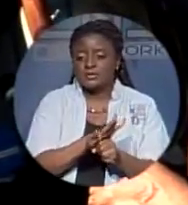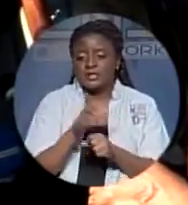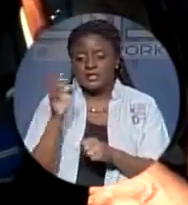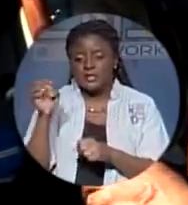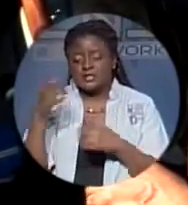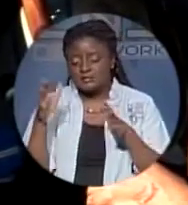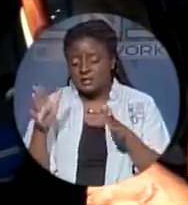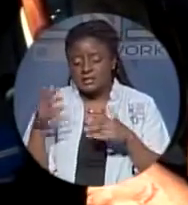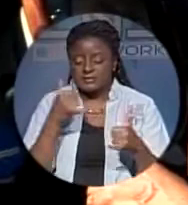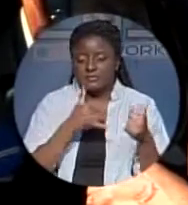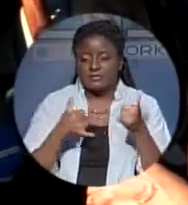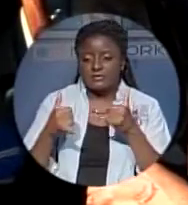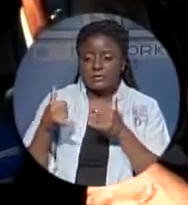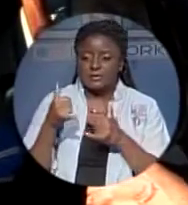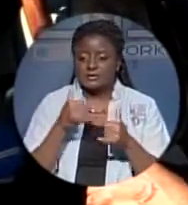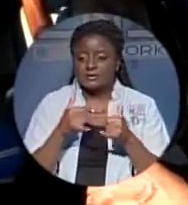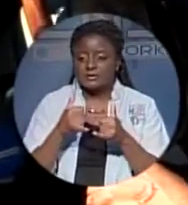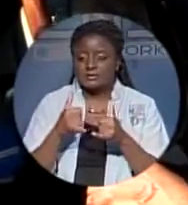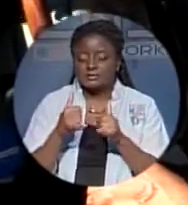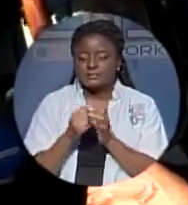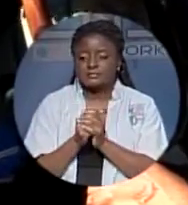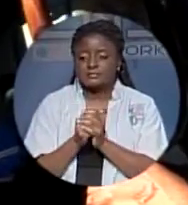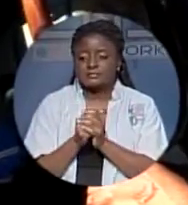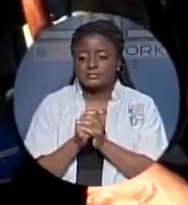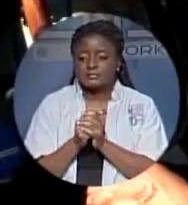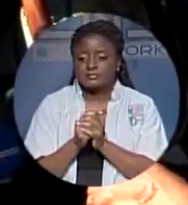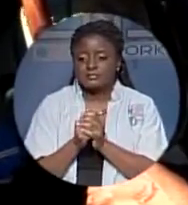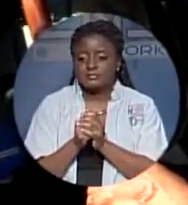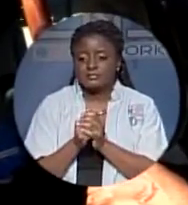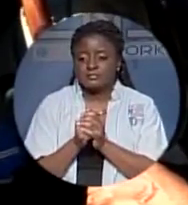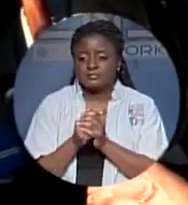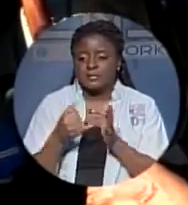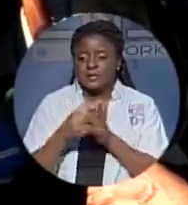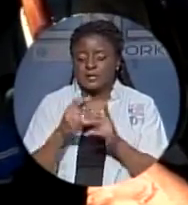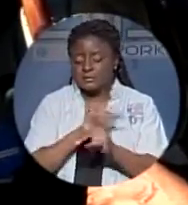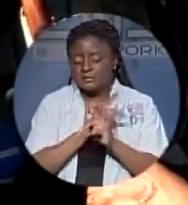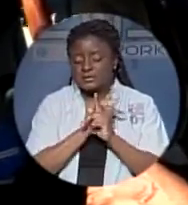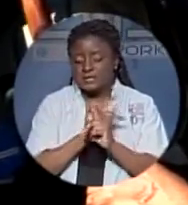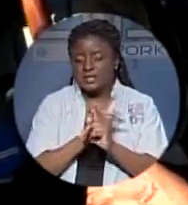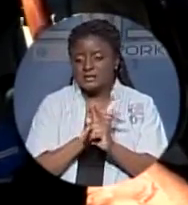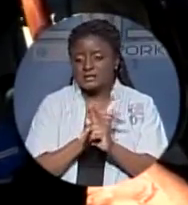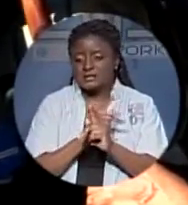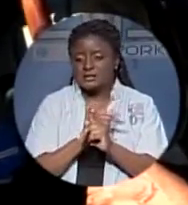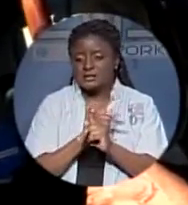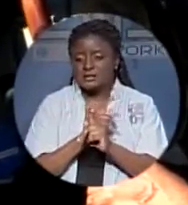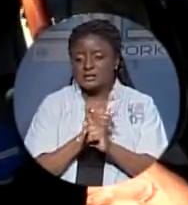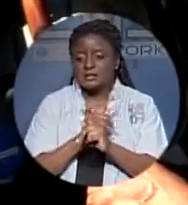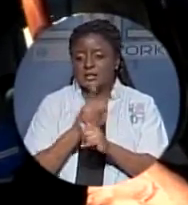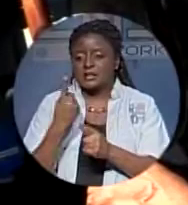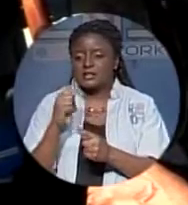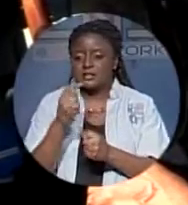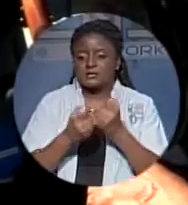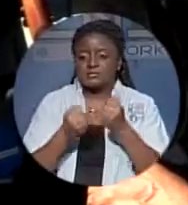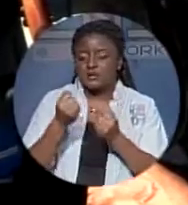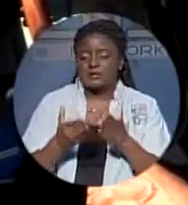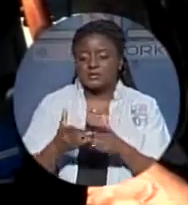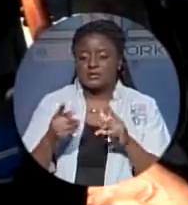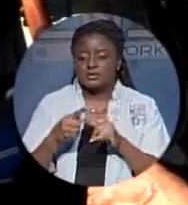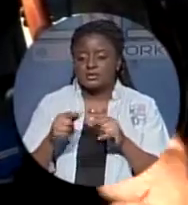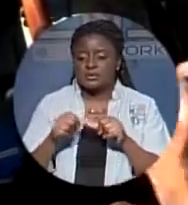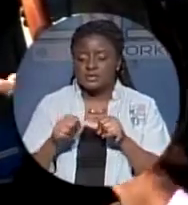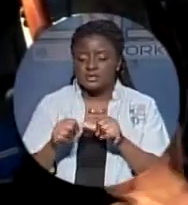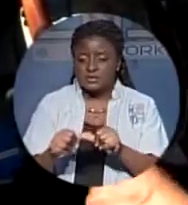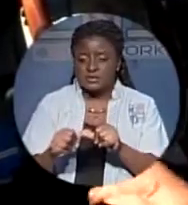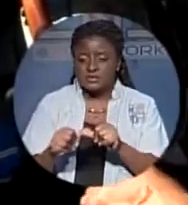fought for, it go right in vain. So it more protect the taxi drivers so we could keep on the legacy and keep